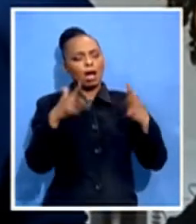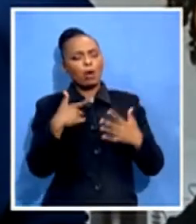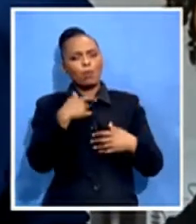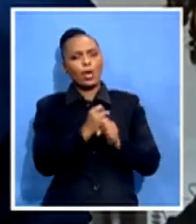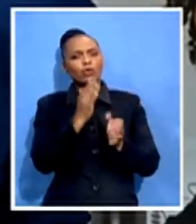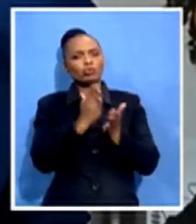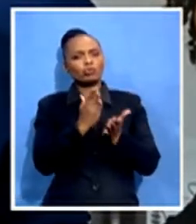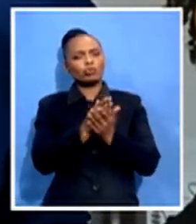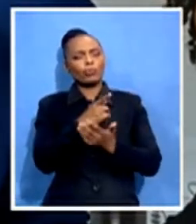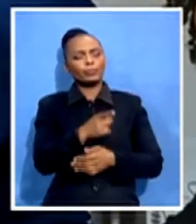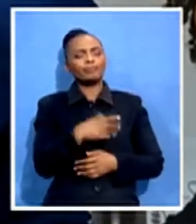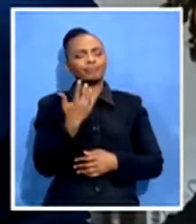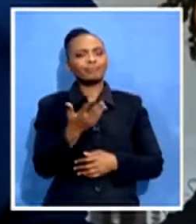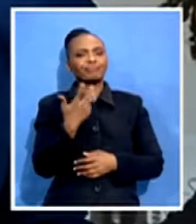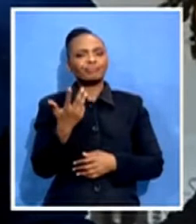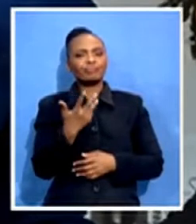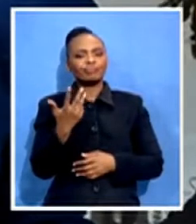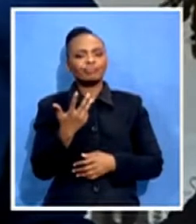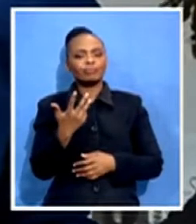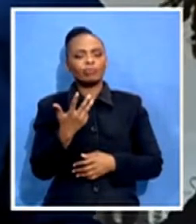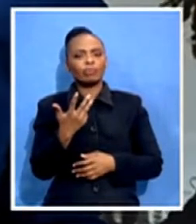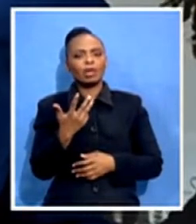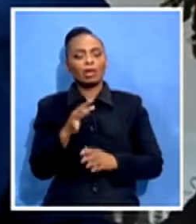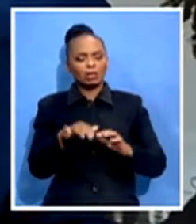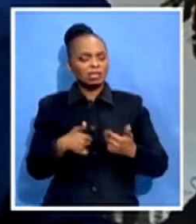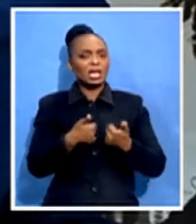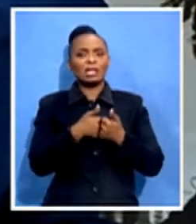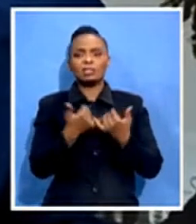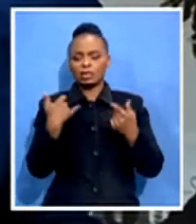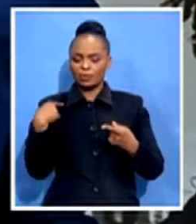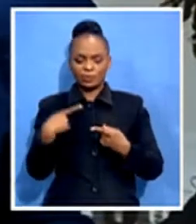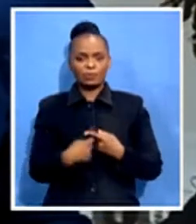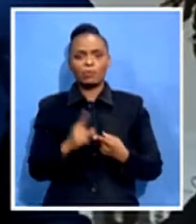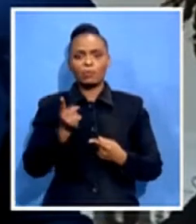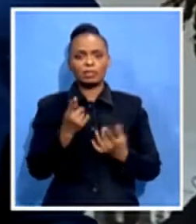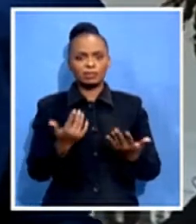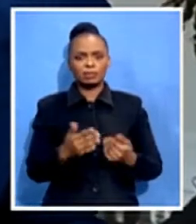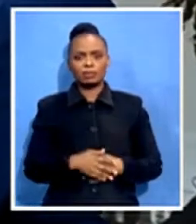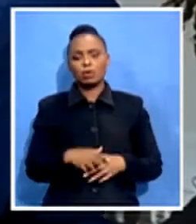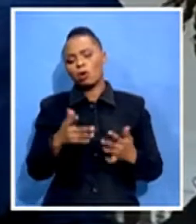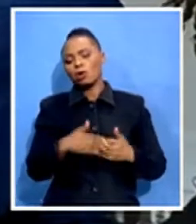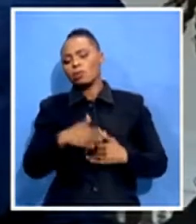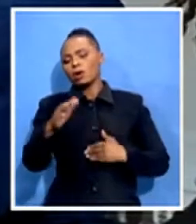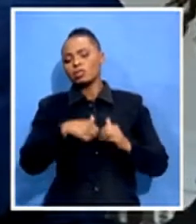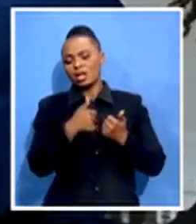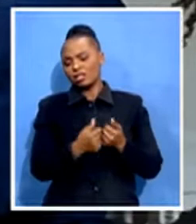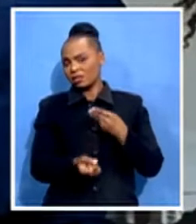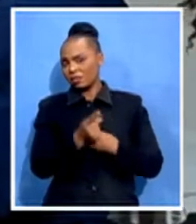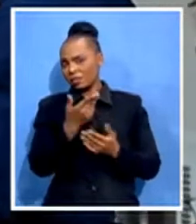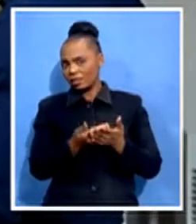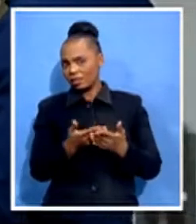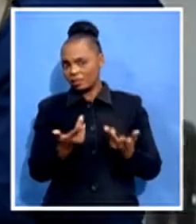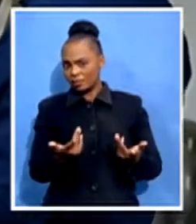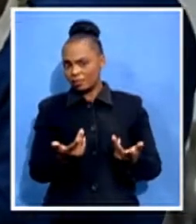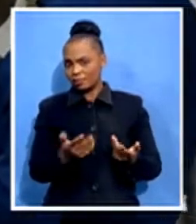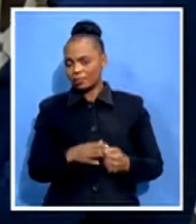what challenges are you foreseeing with this with the rollout of this vaccination? The challenges I'm seeing, the first one